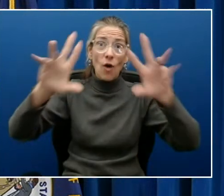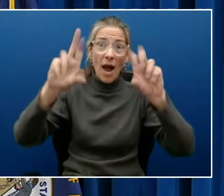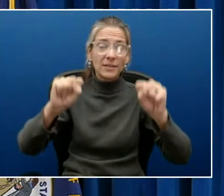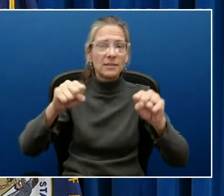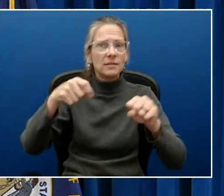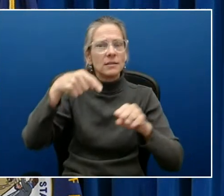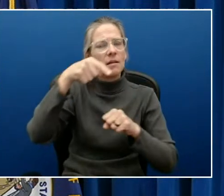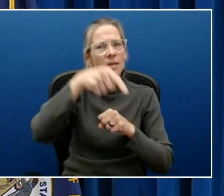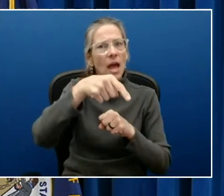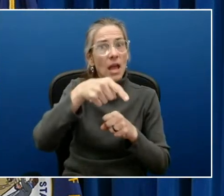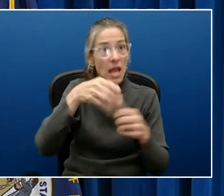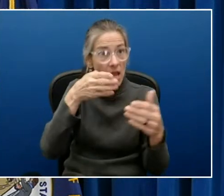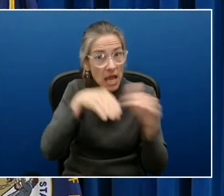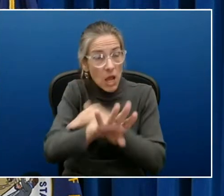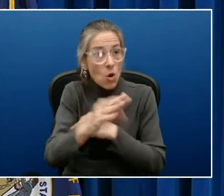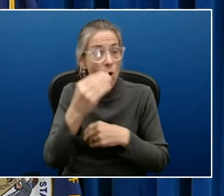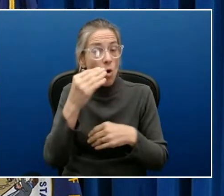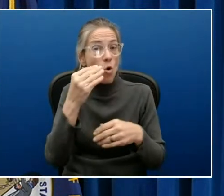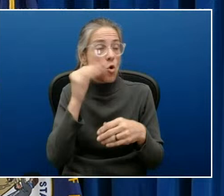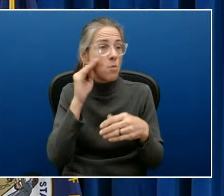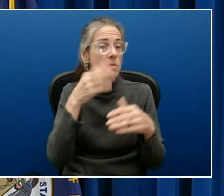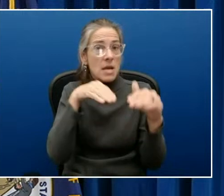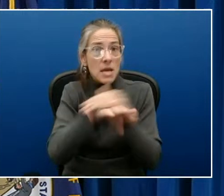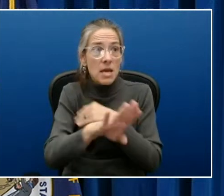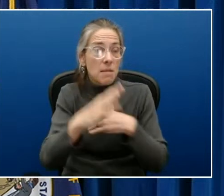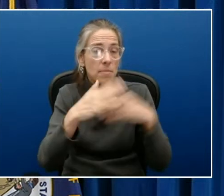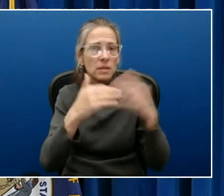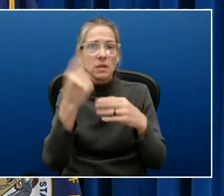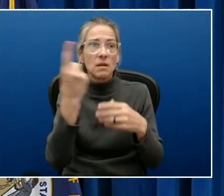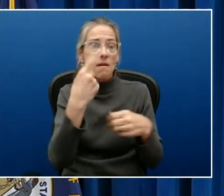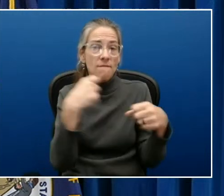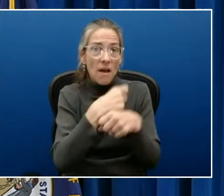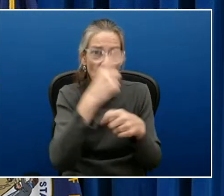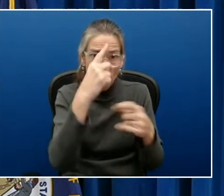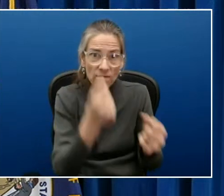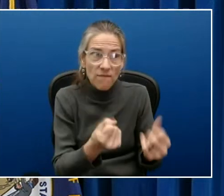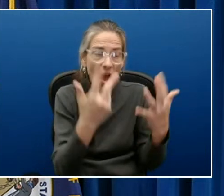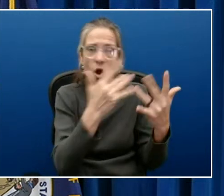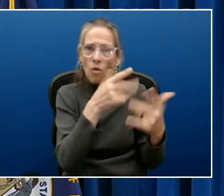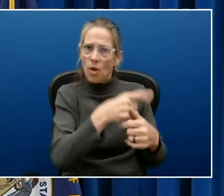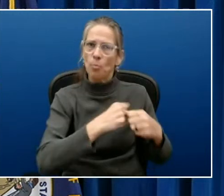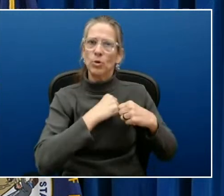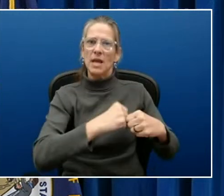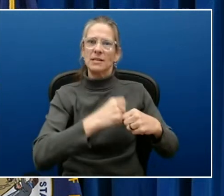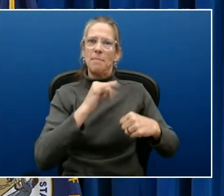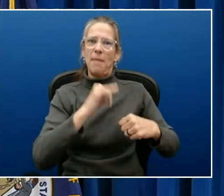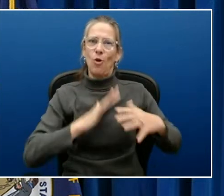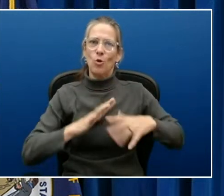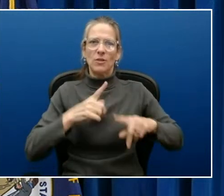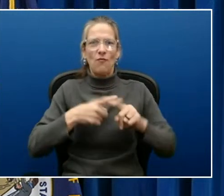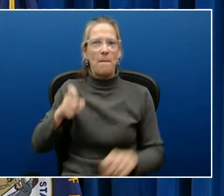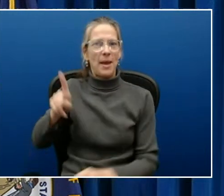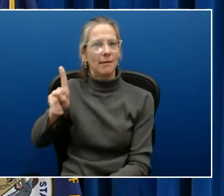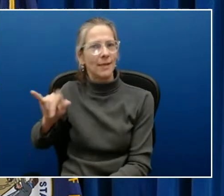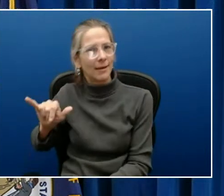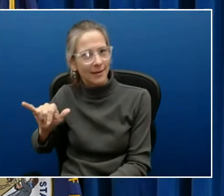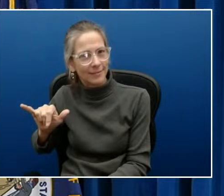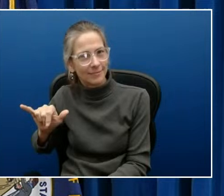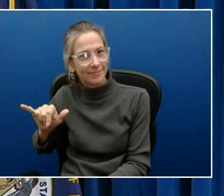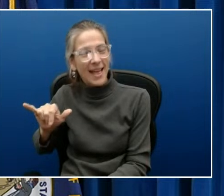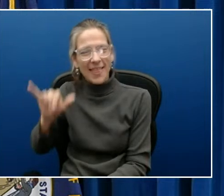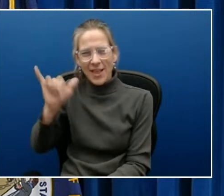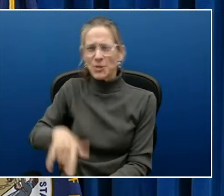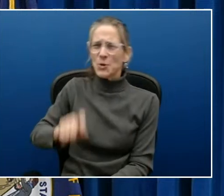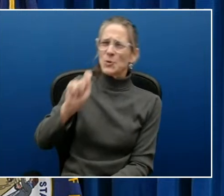house or burning building by something done and made right here in Kentucky. Not only is it one of the coolest products we